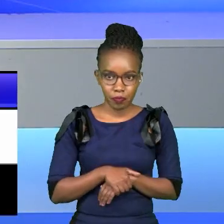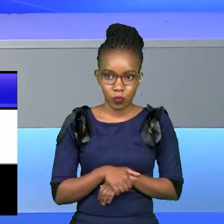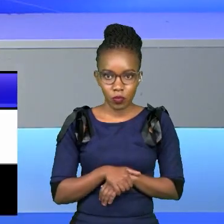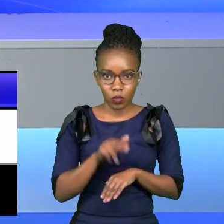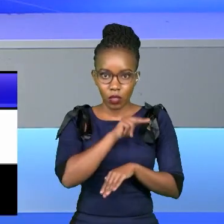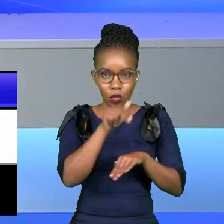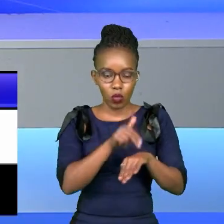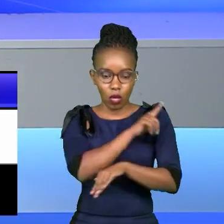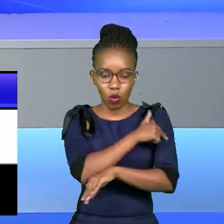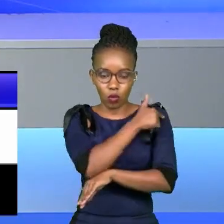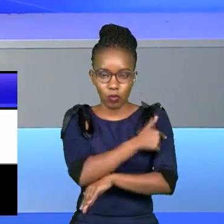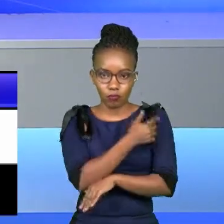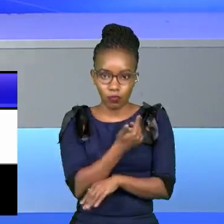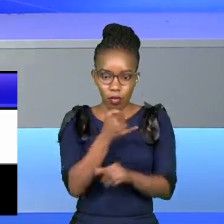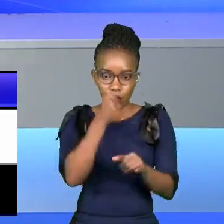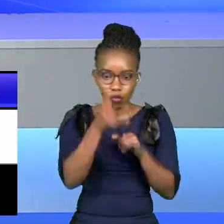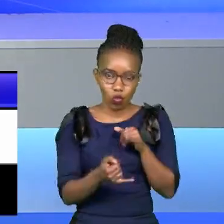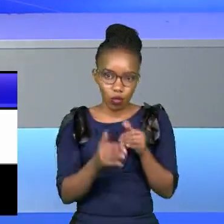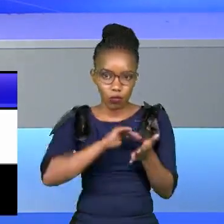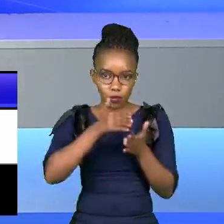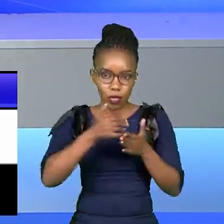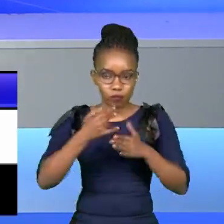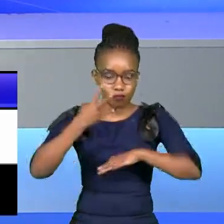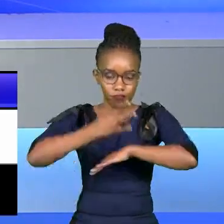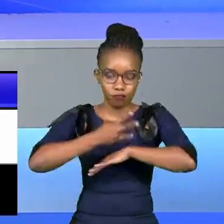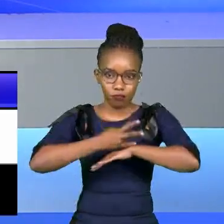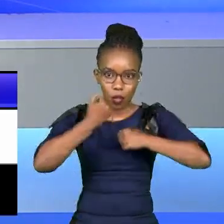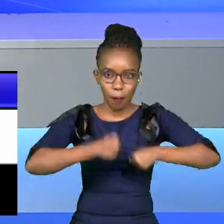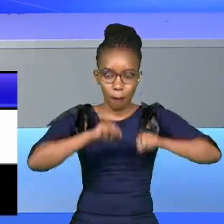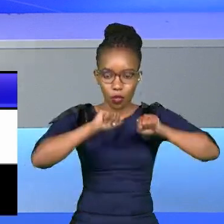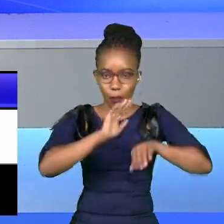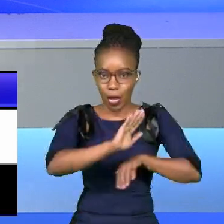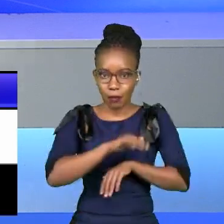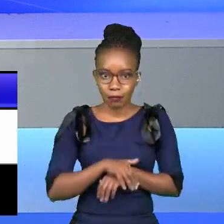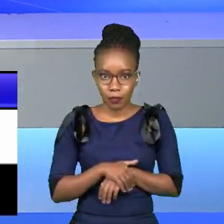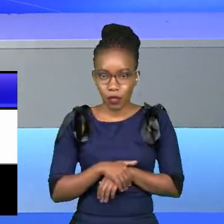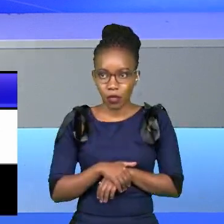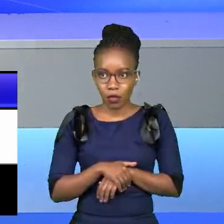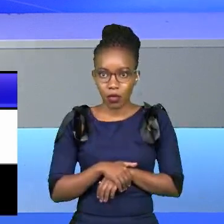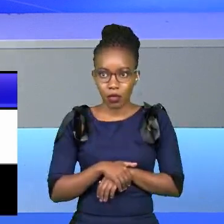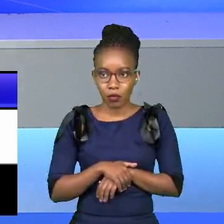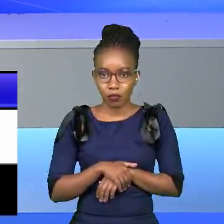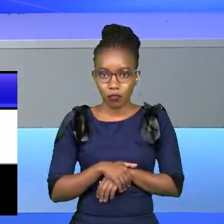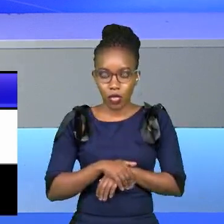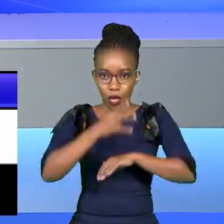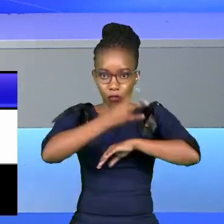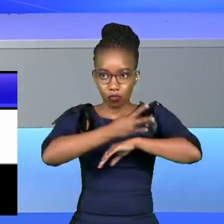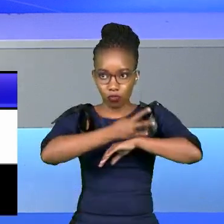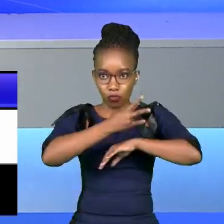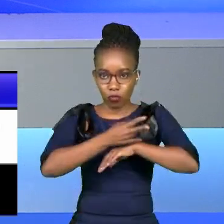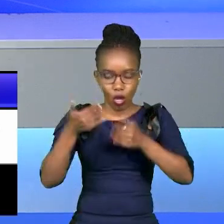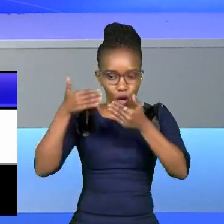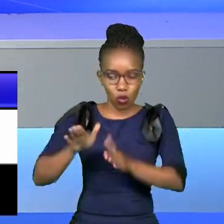The National Hospital Insurance Fund, that is NHIF, Chairman Lewis Nguyai has said that the insurer is running